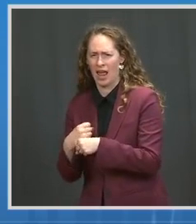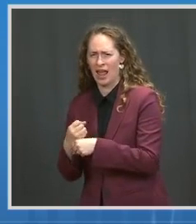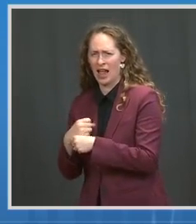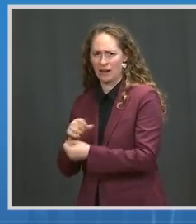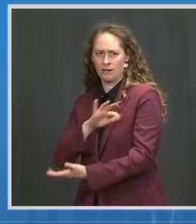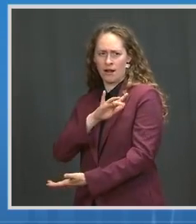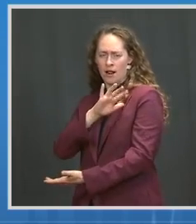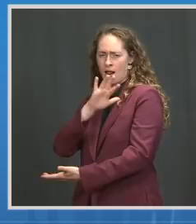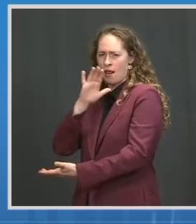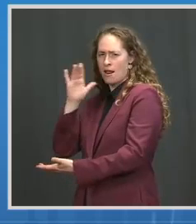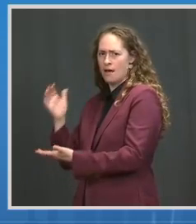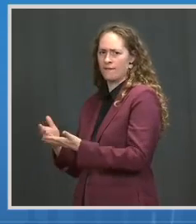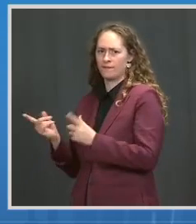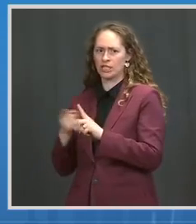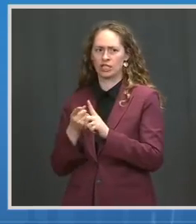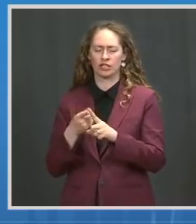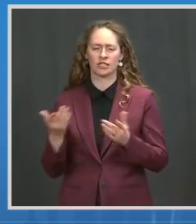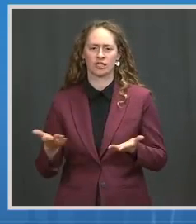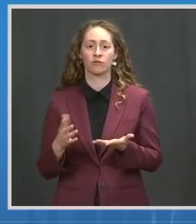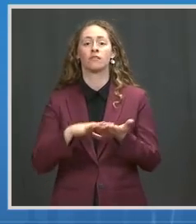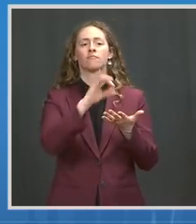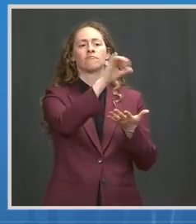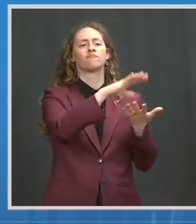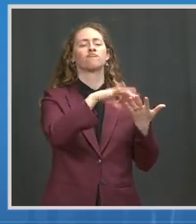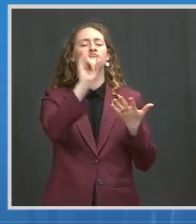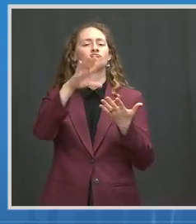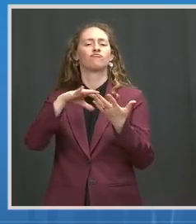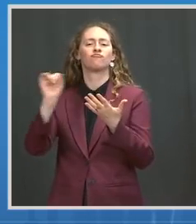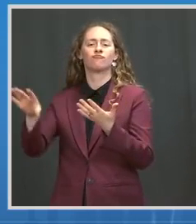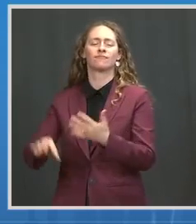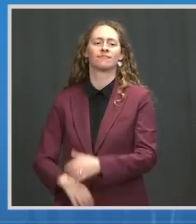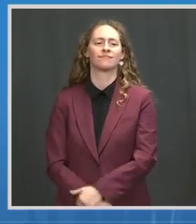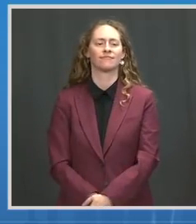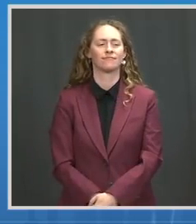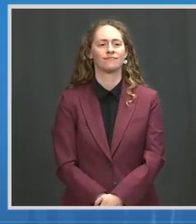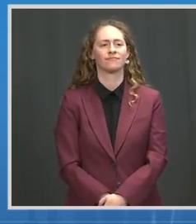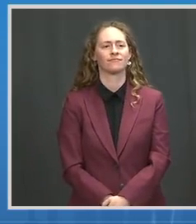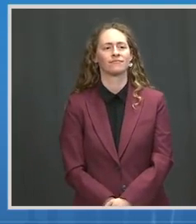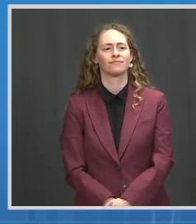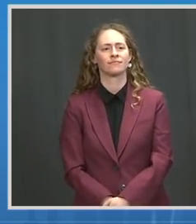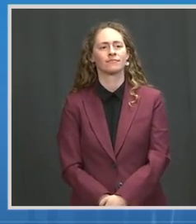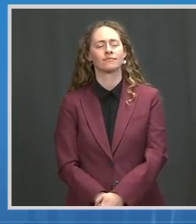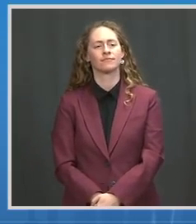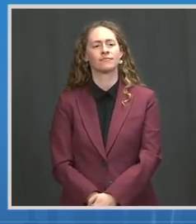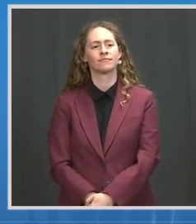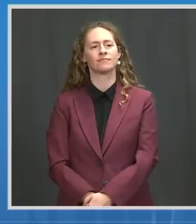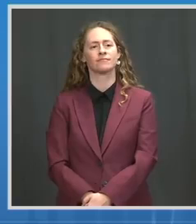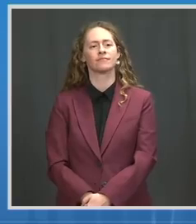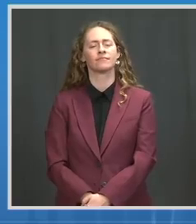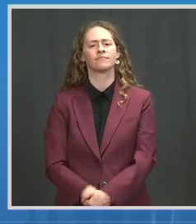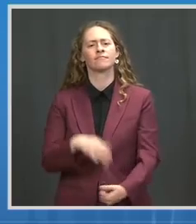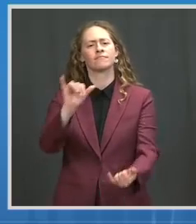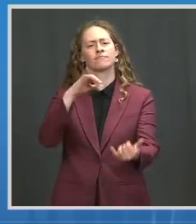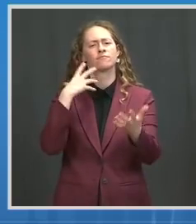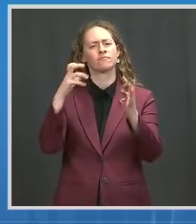numbers. So we would also, final small point is, would encourage every